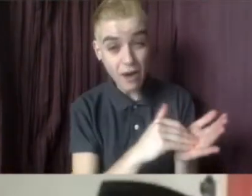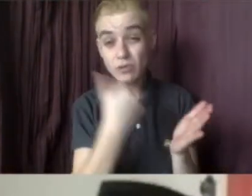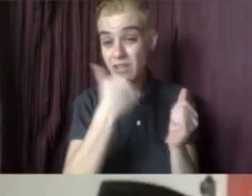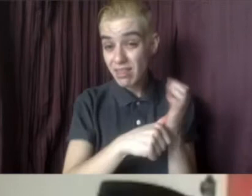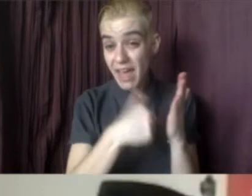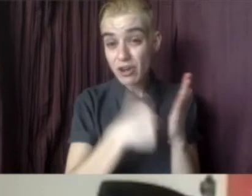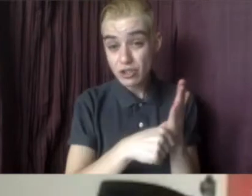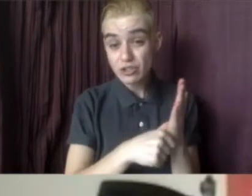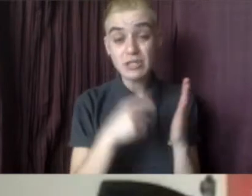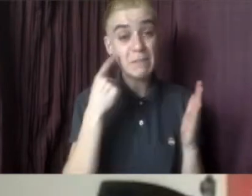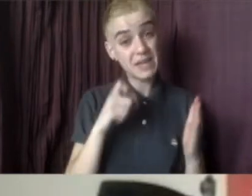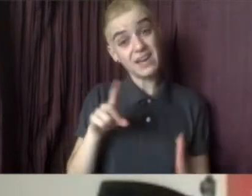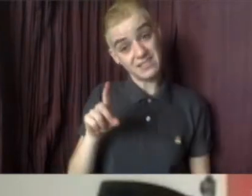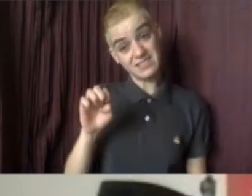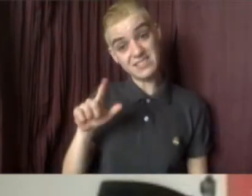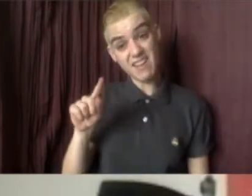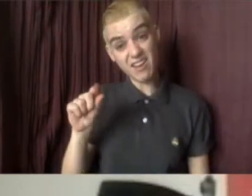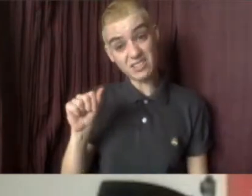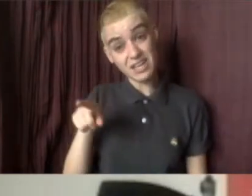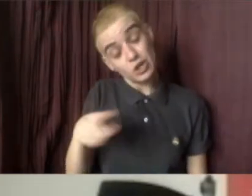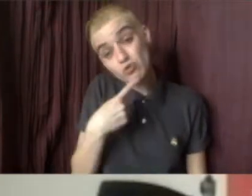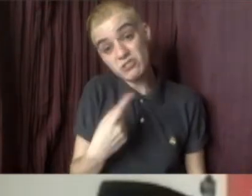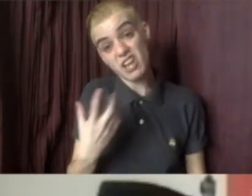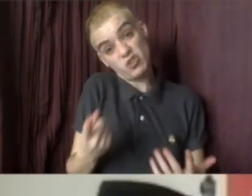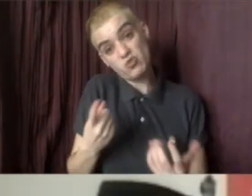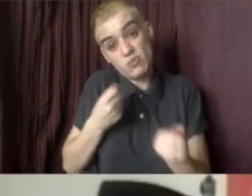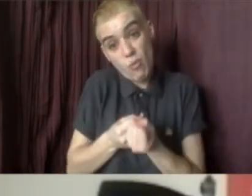other ways to do this, and tell them what you're doing is wrong.